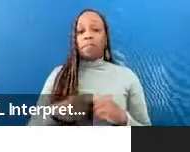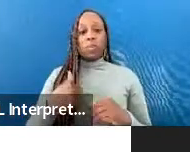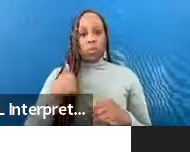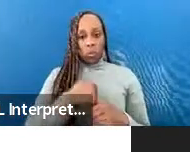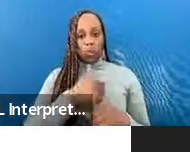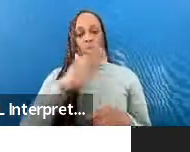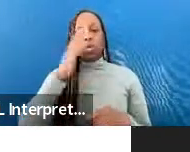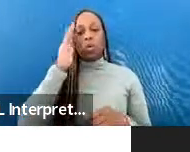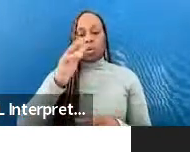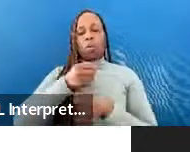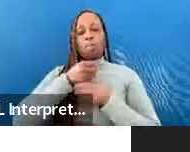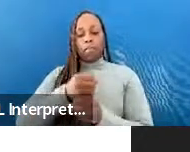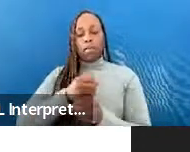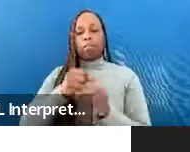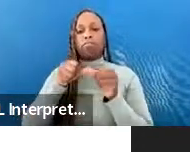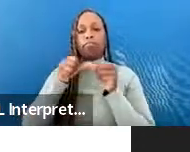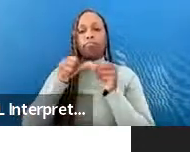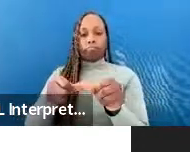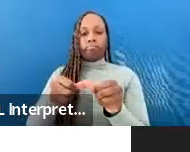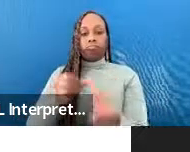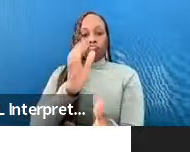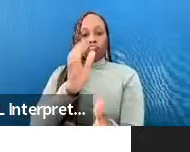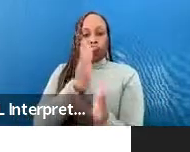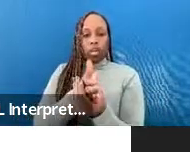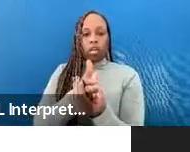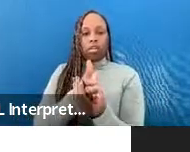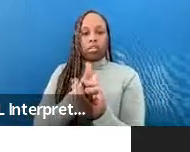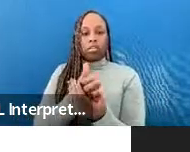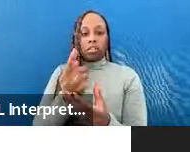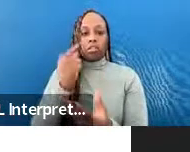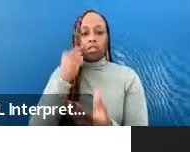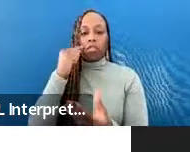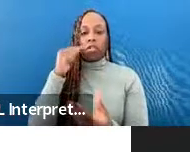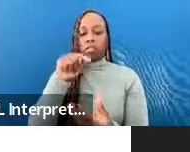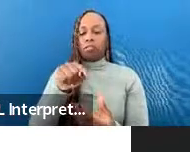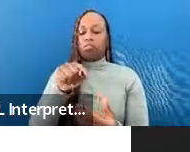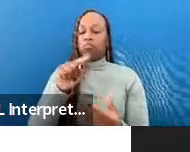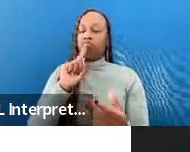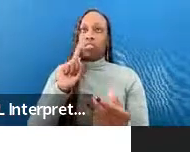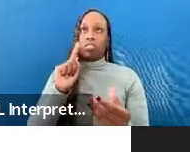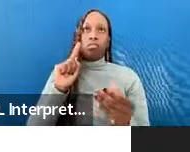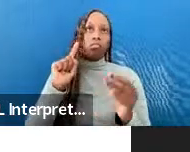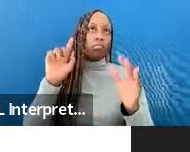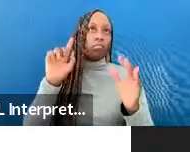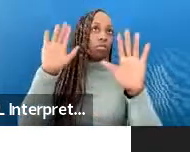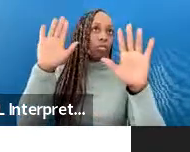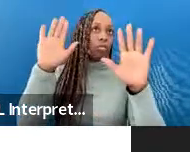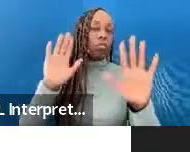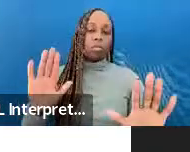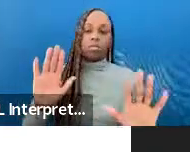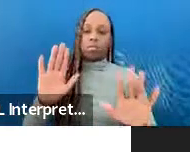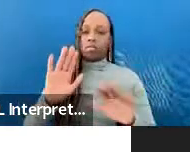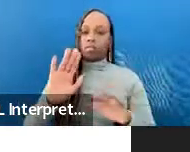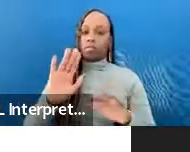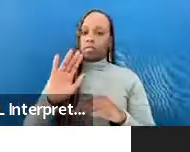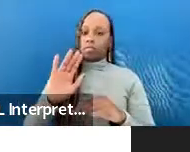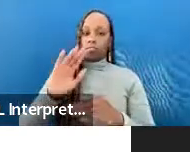a permanent record of this really marvelous series.